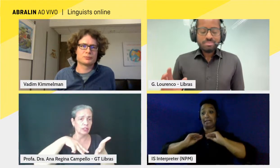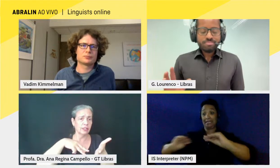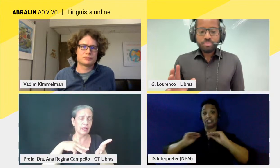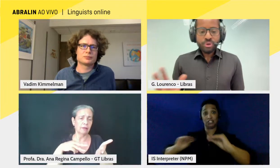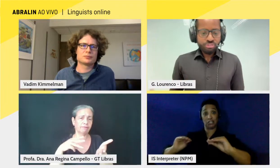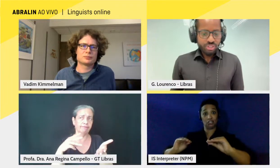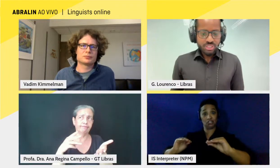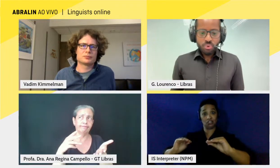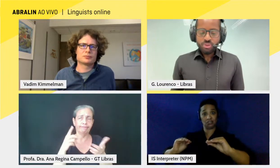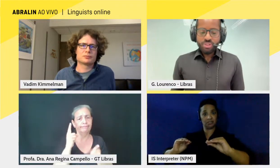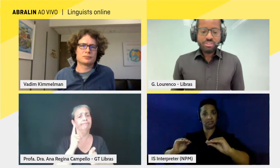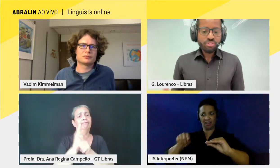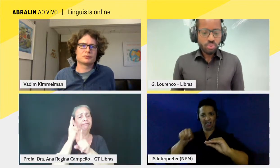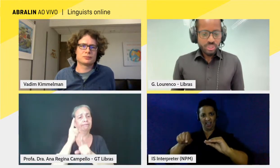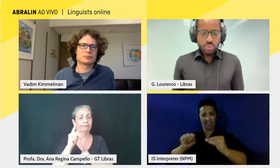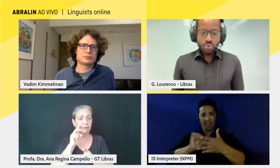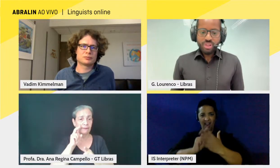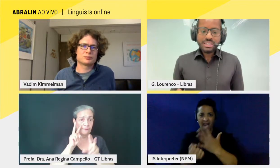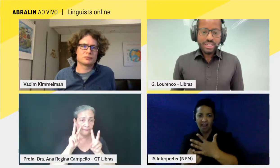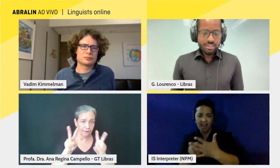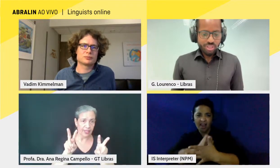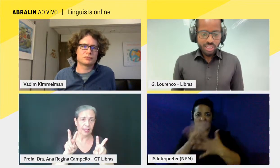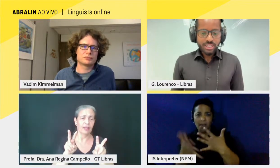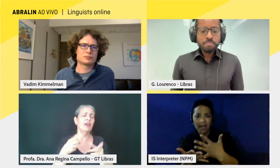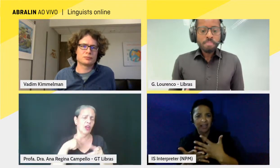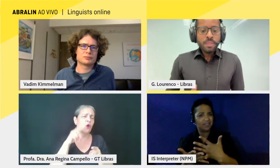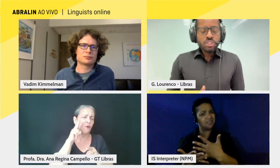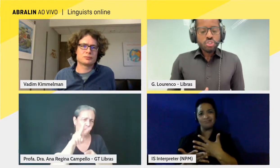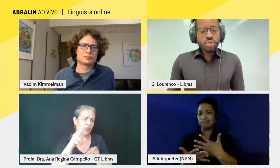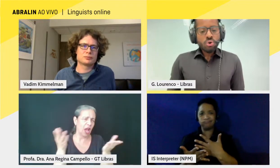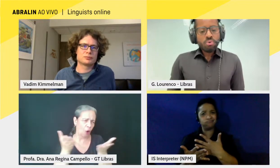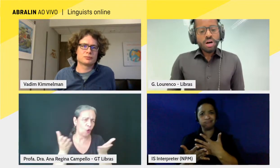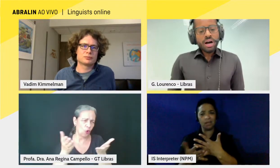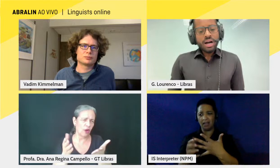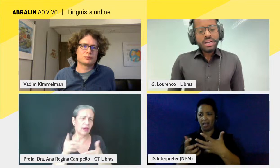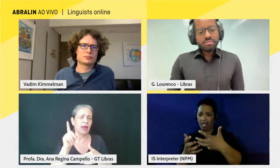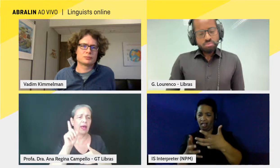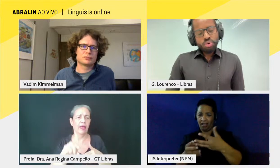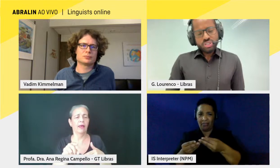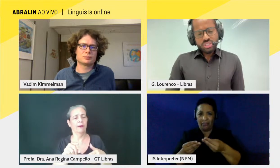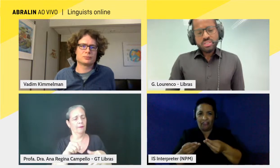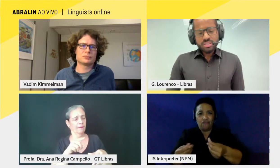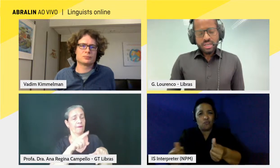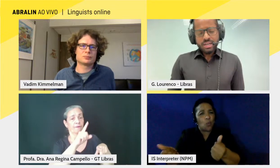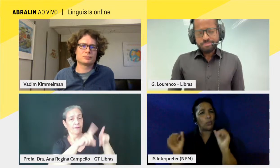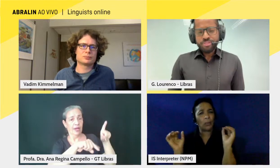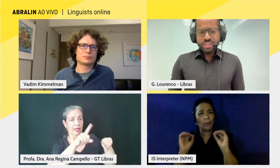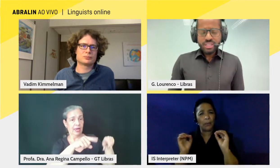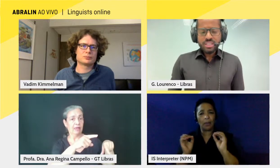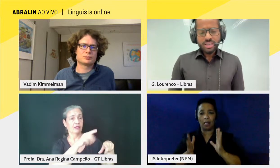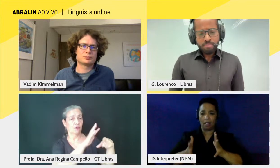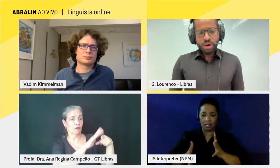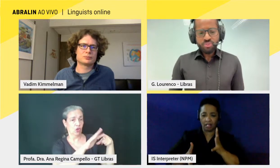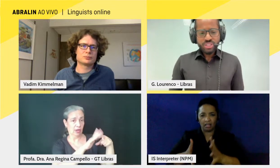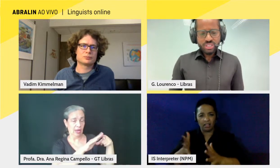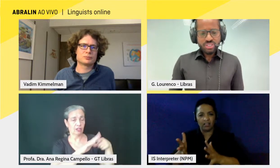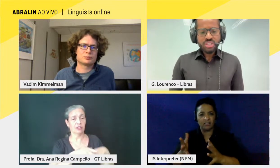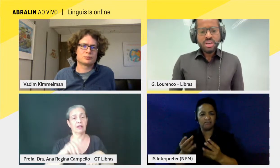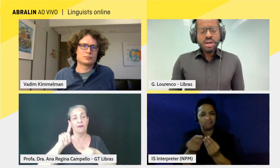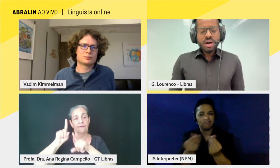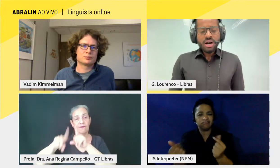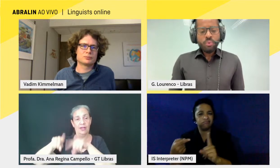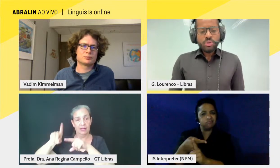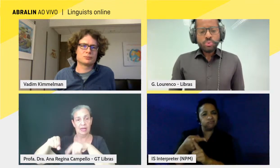uh, perfect or that fluent or that native like. So I was thinking about